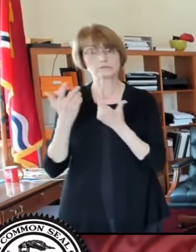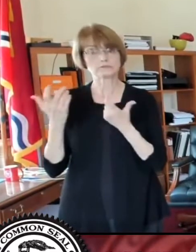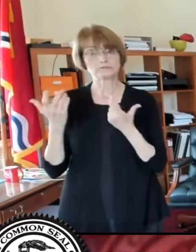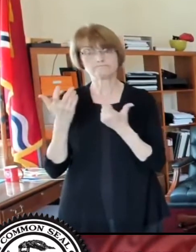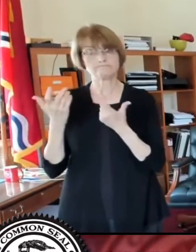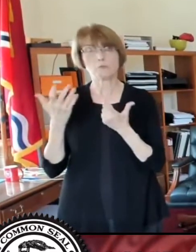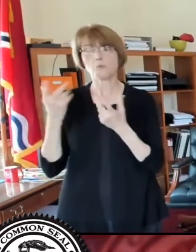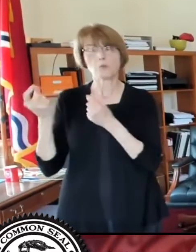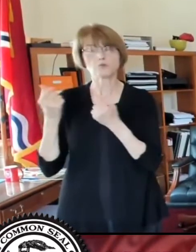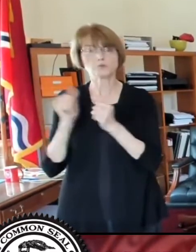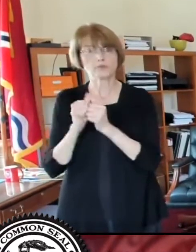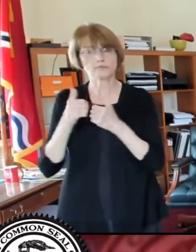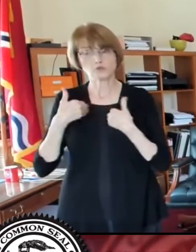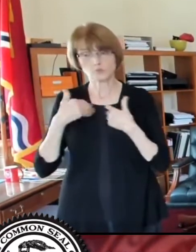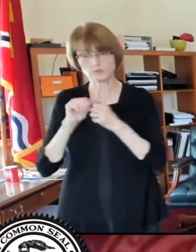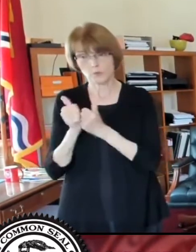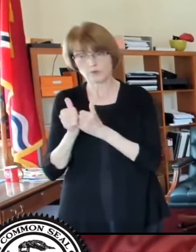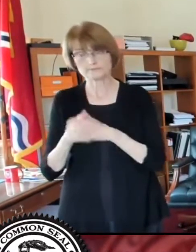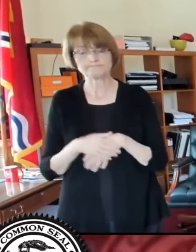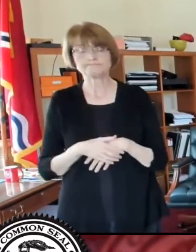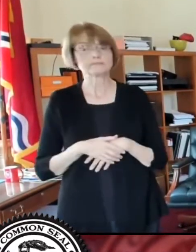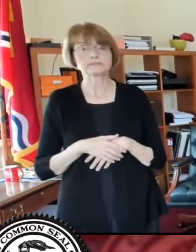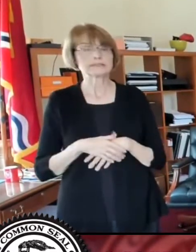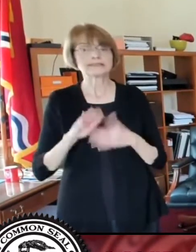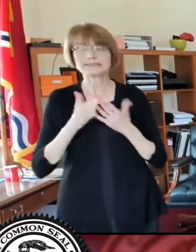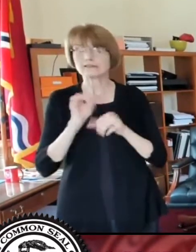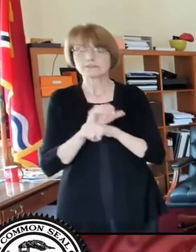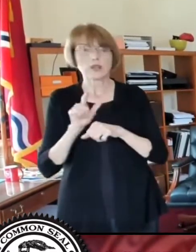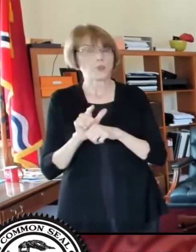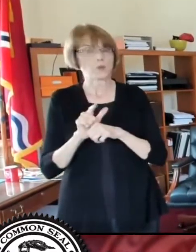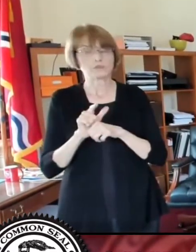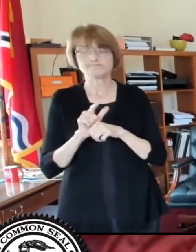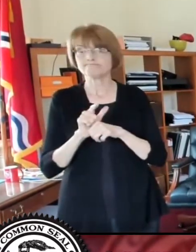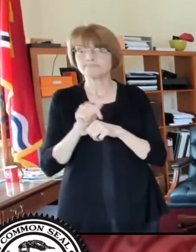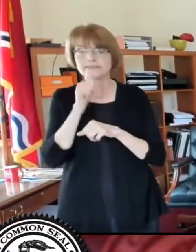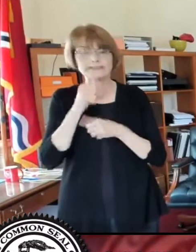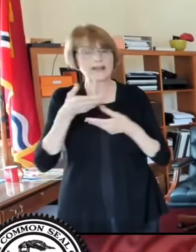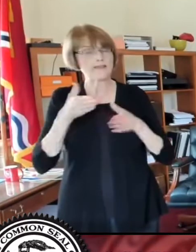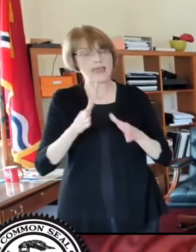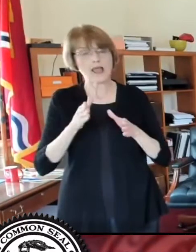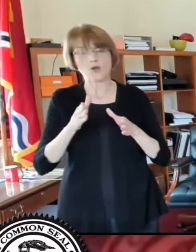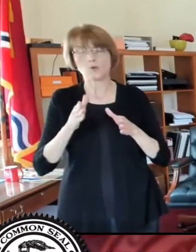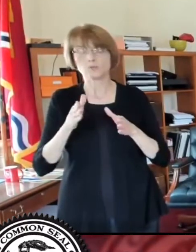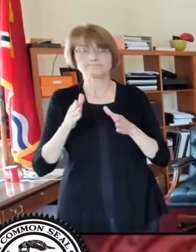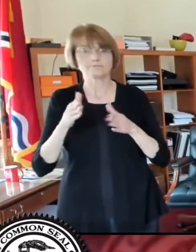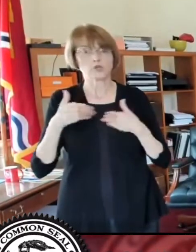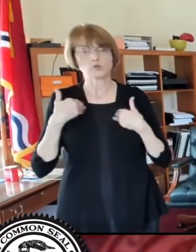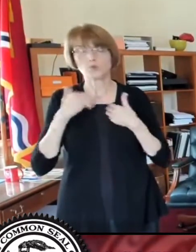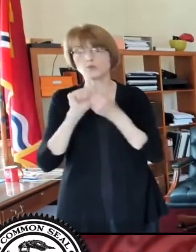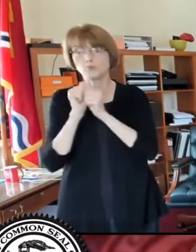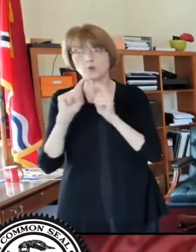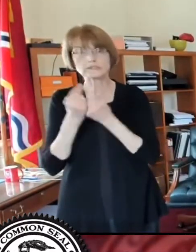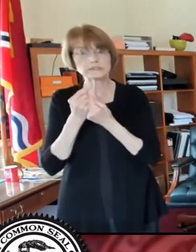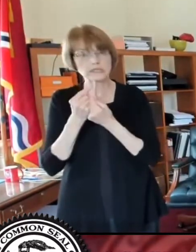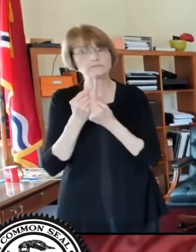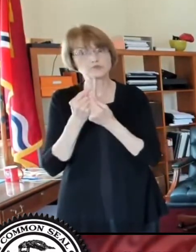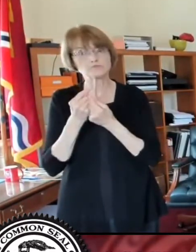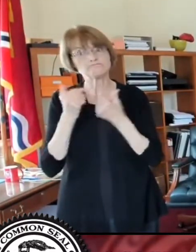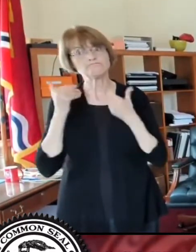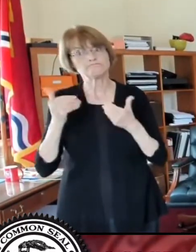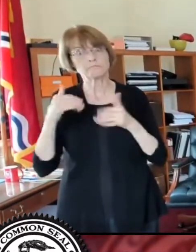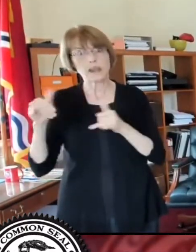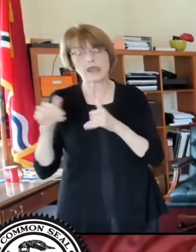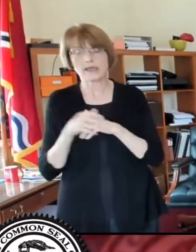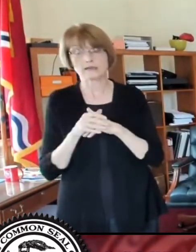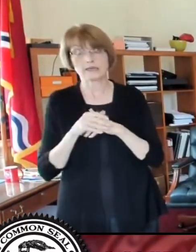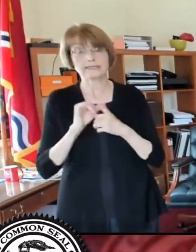did allow for youth sports teams. I know St. Louis County did that a month or maybe longer ago,